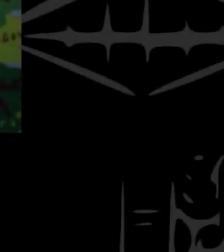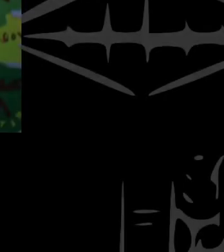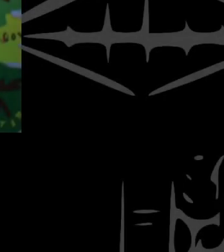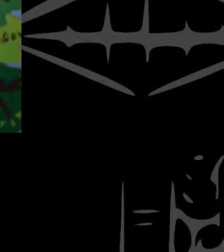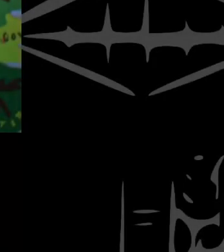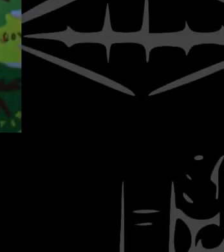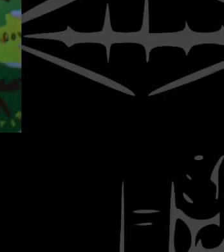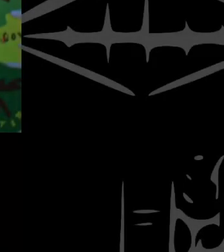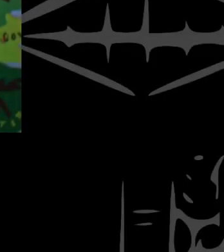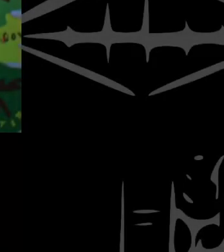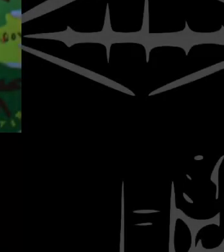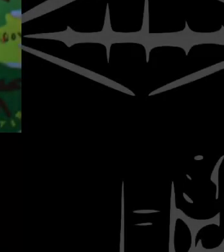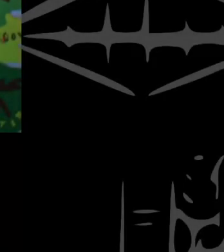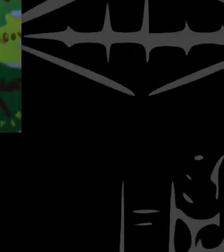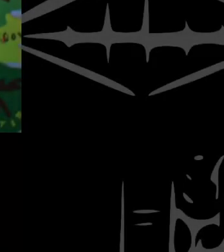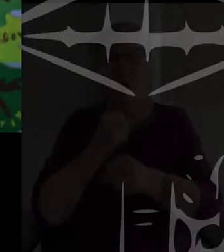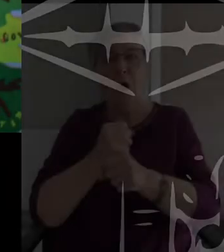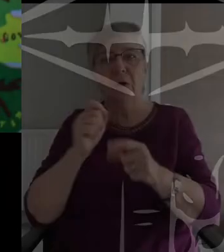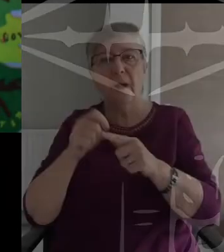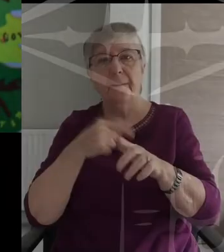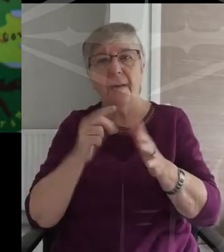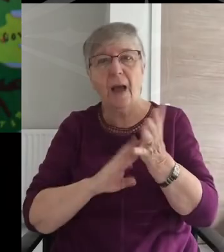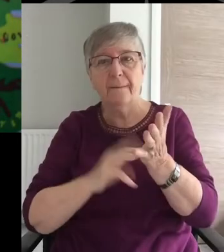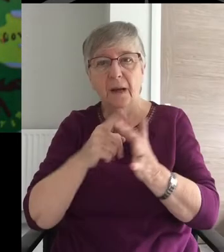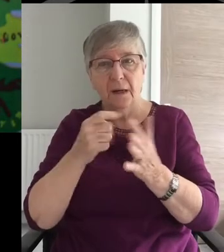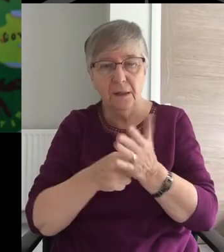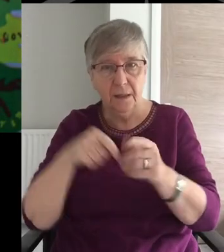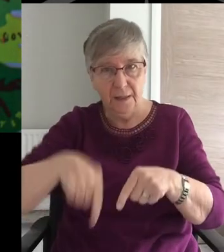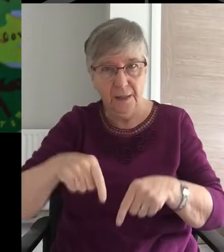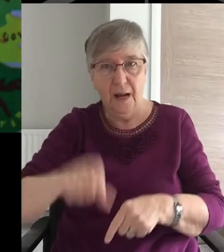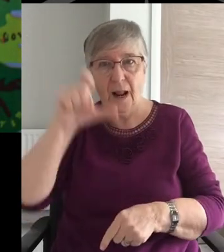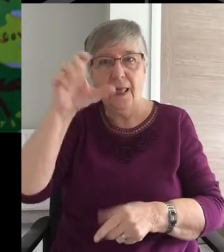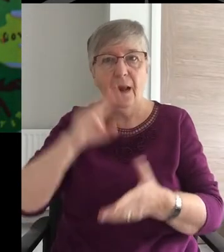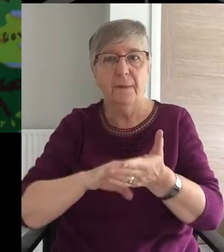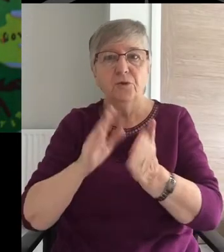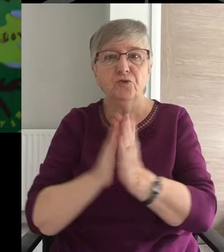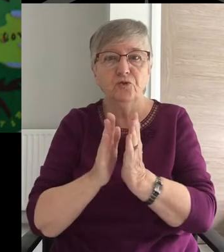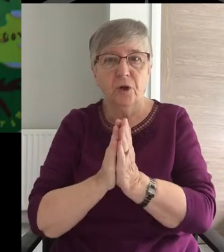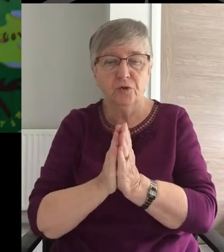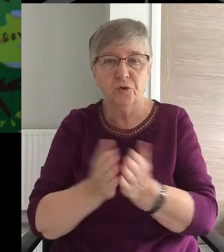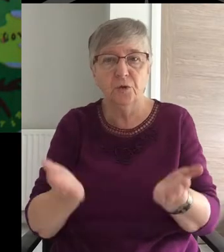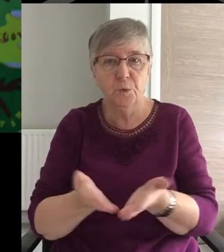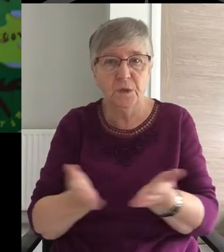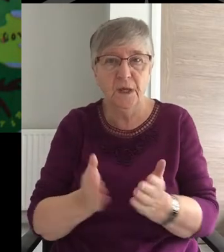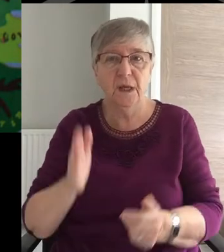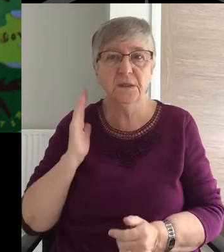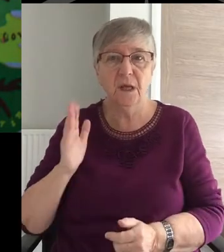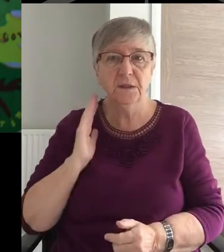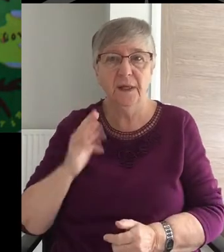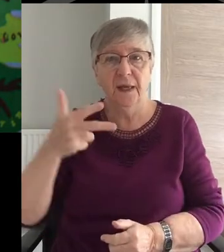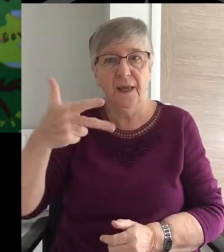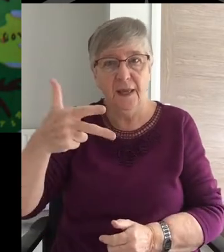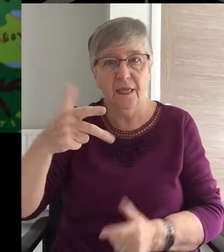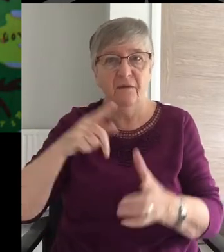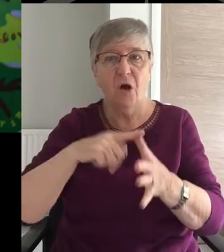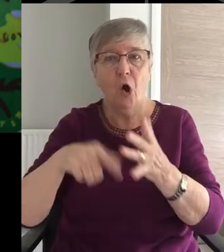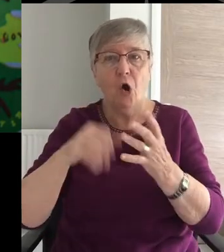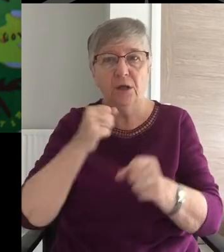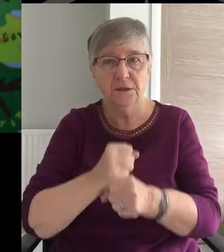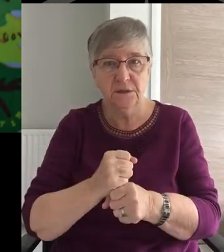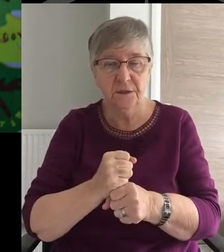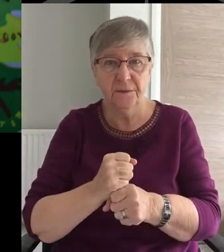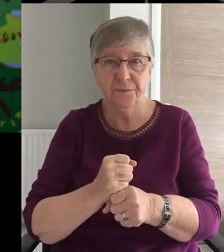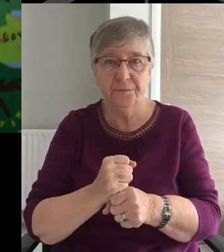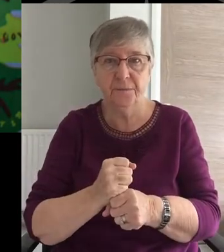My name's Gordon Palmer, minister here at Claremont Parish Church, and this is our service for Sunday, 8th of August.